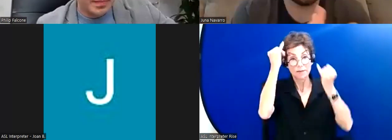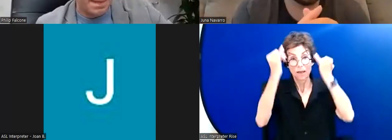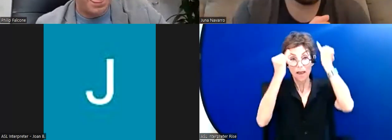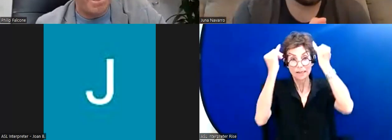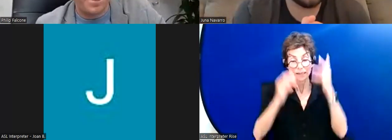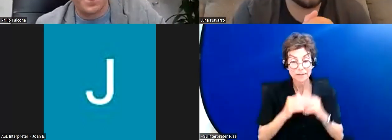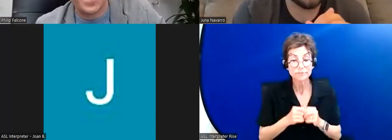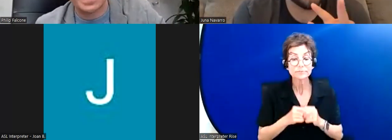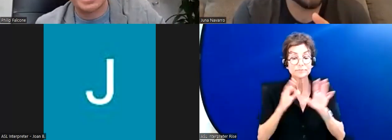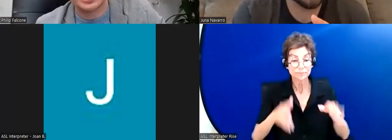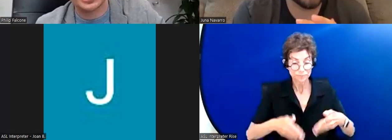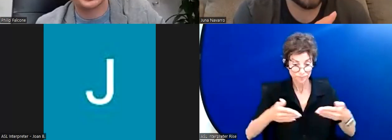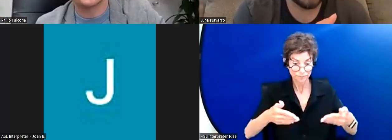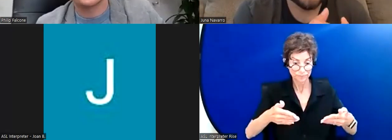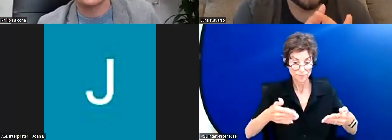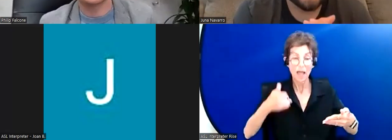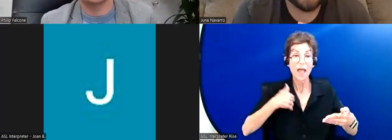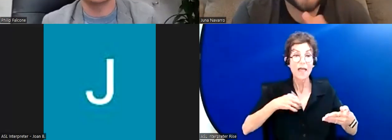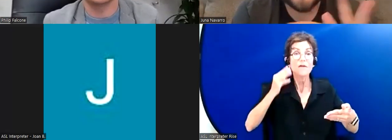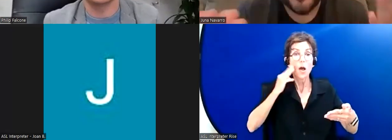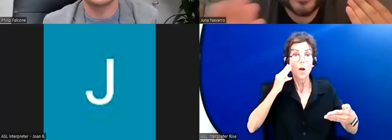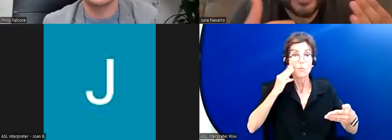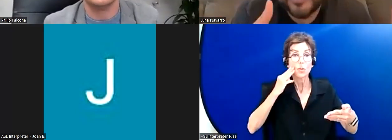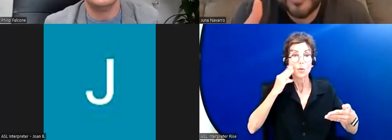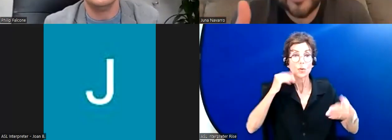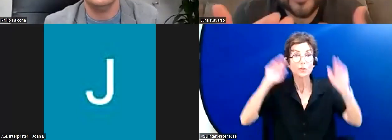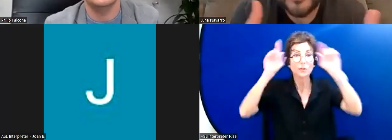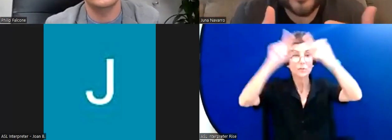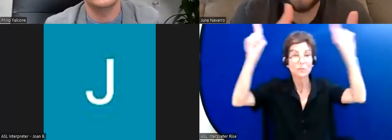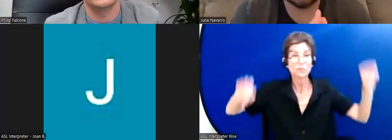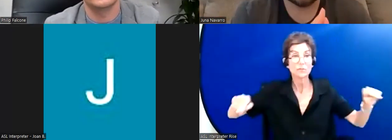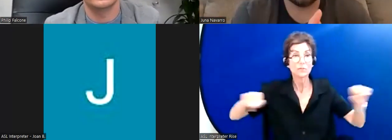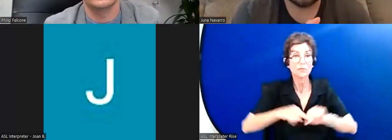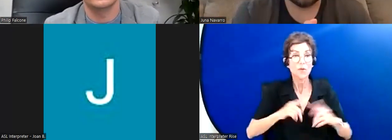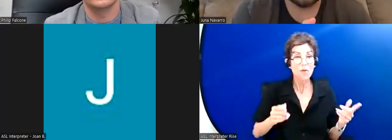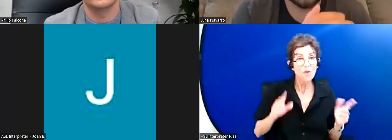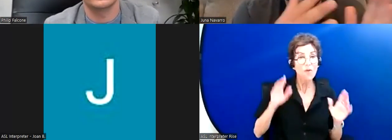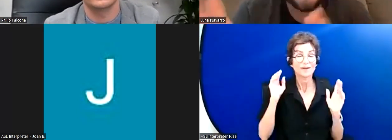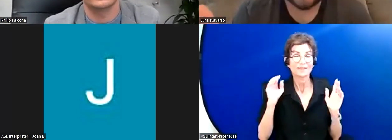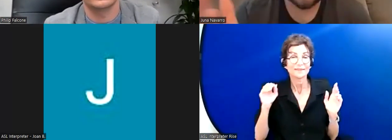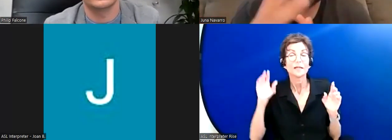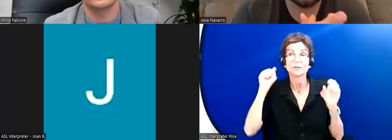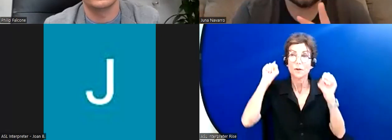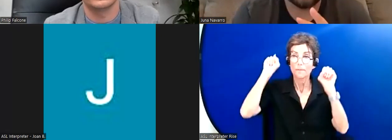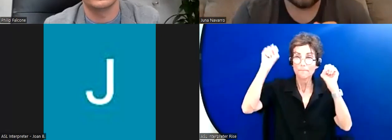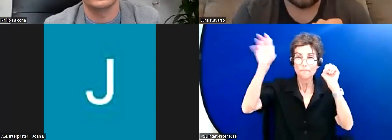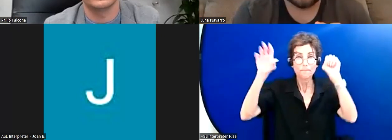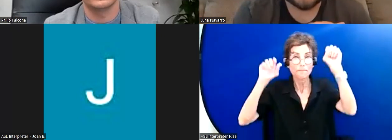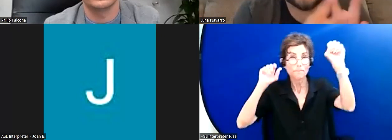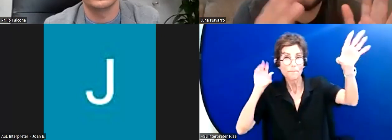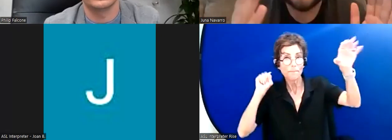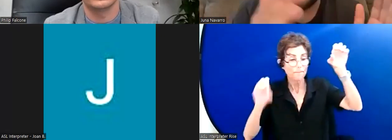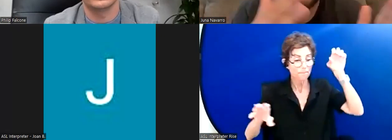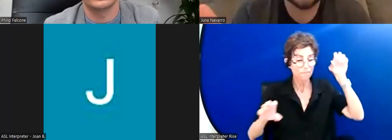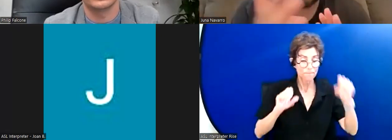board basically, and then I also just start breaking down the artist elements of what I want to create on this thing. So I want to,